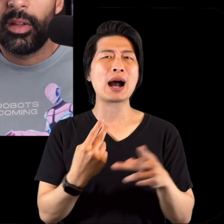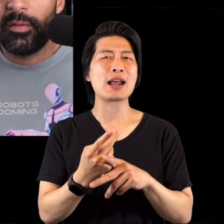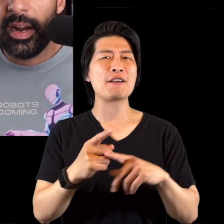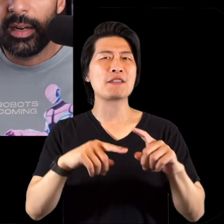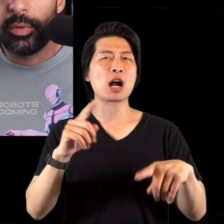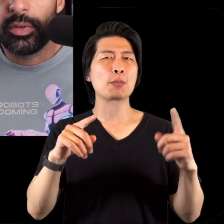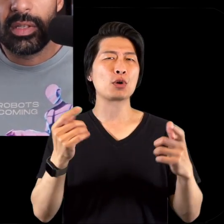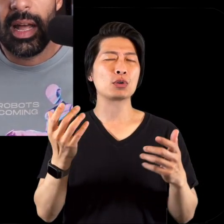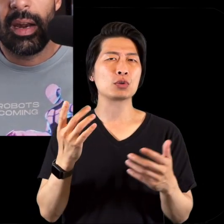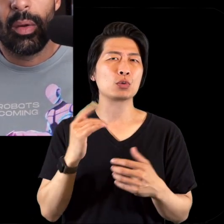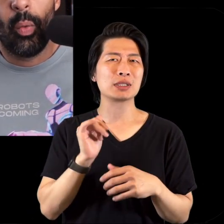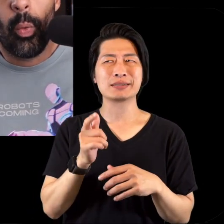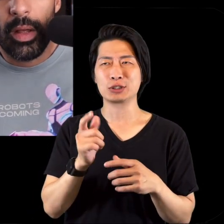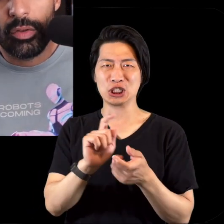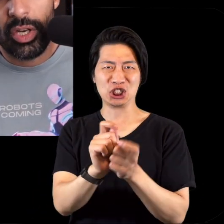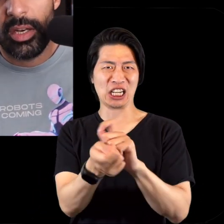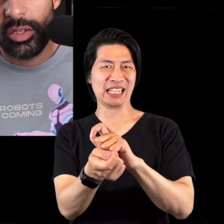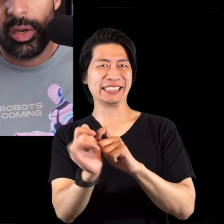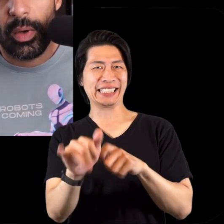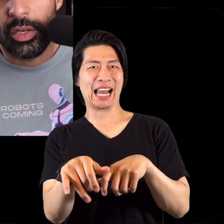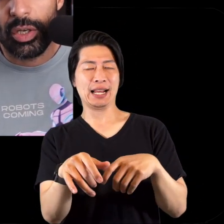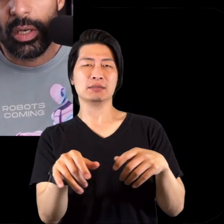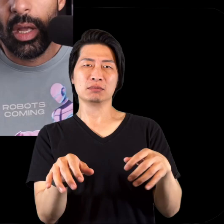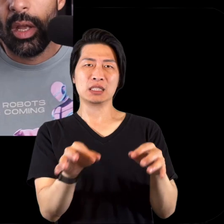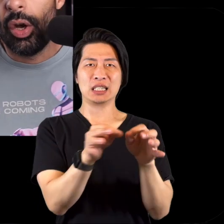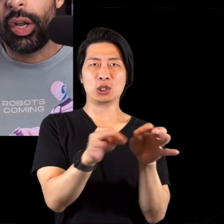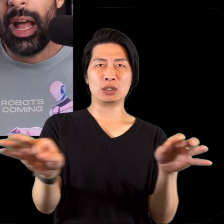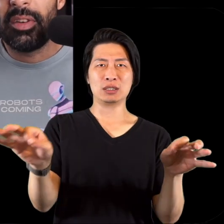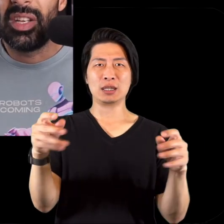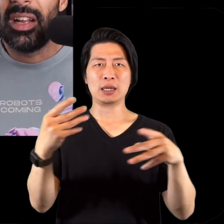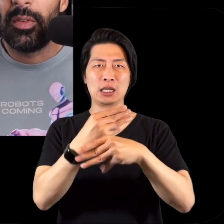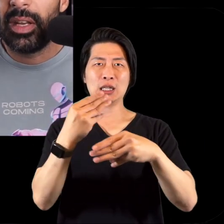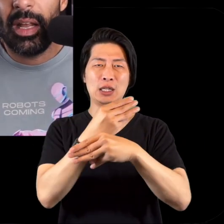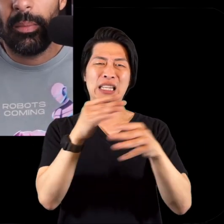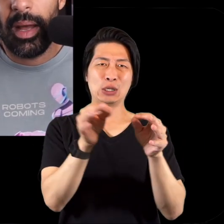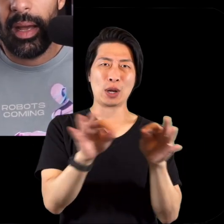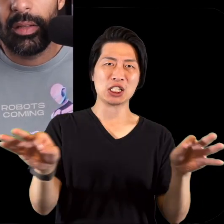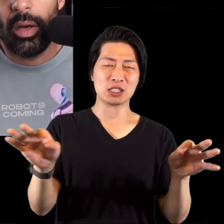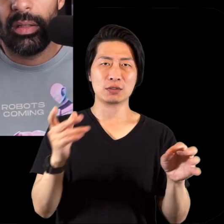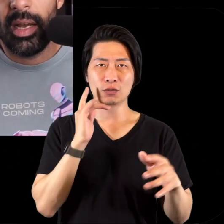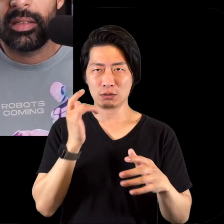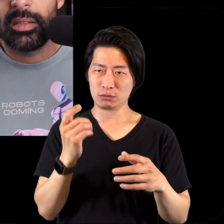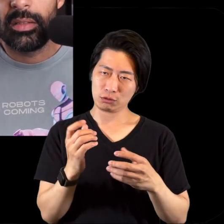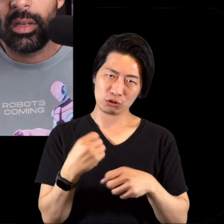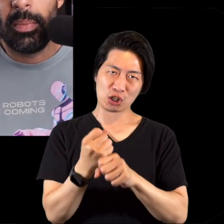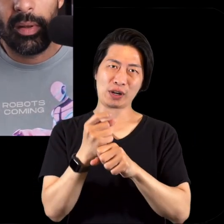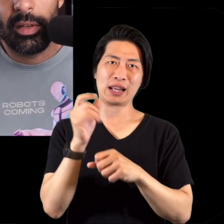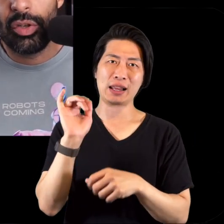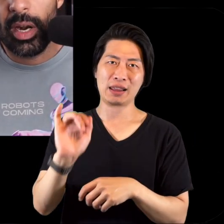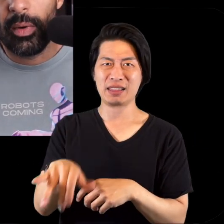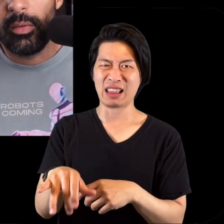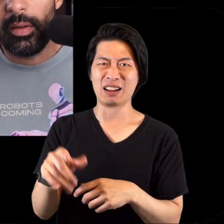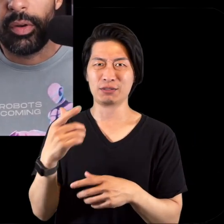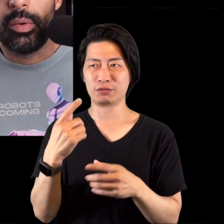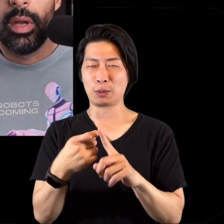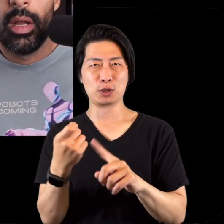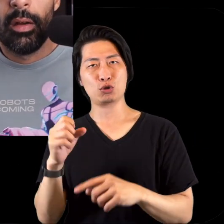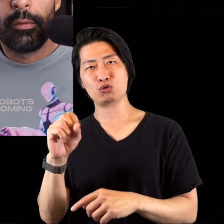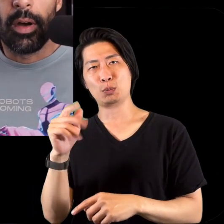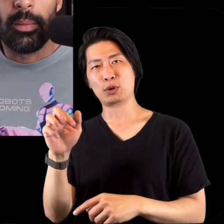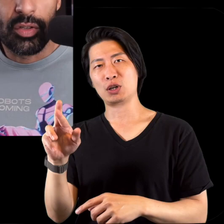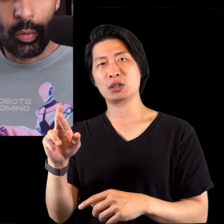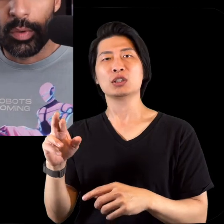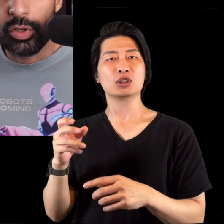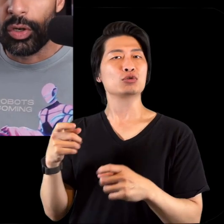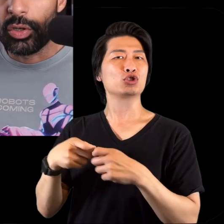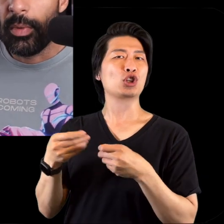are some of the variables that will change the equation or could have a significant impact on Tesla's ability to generate revenue